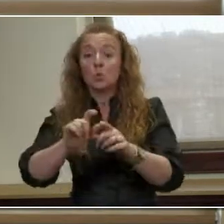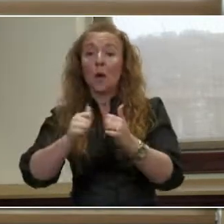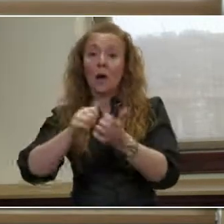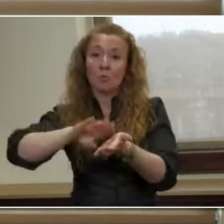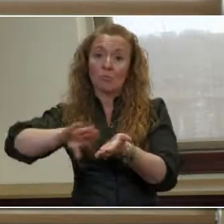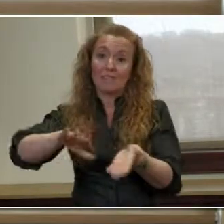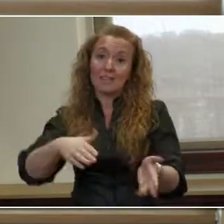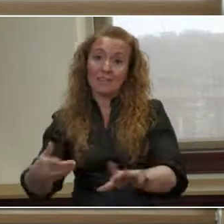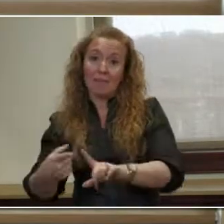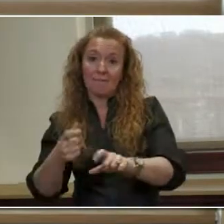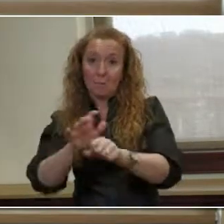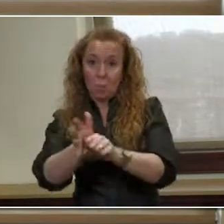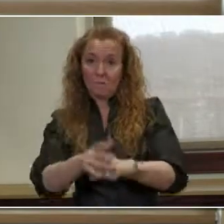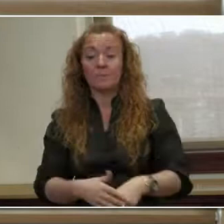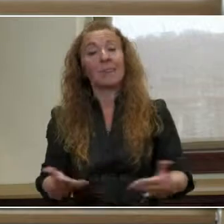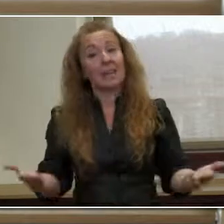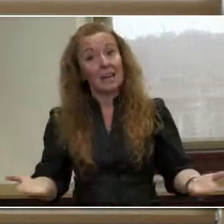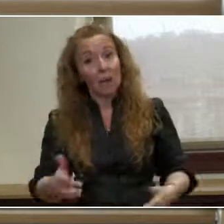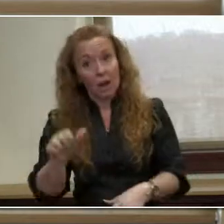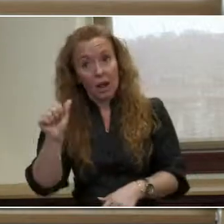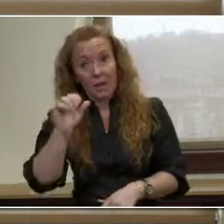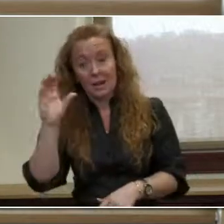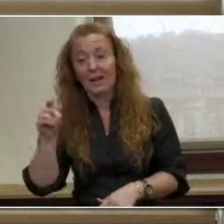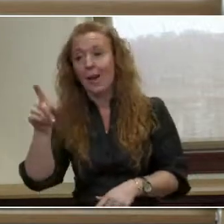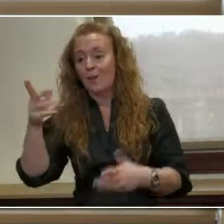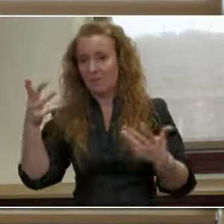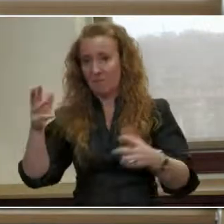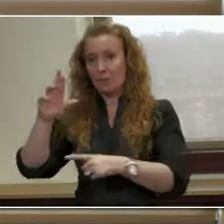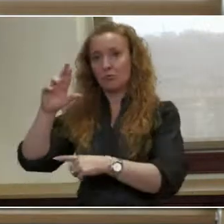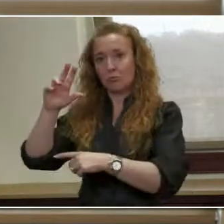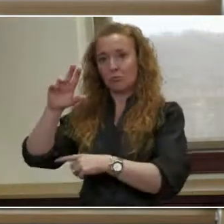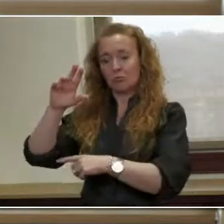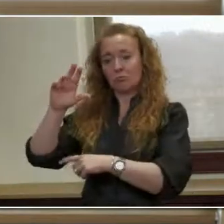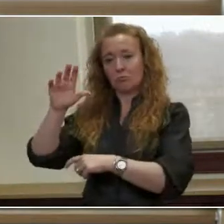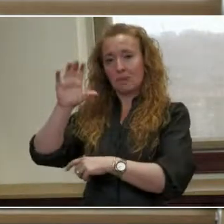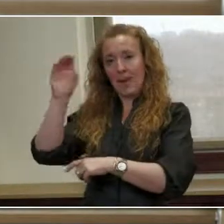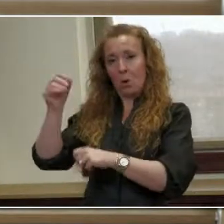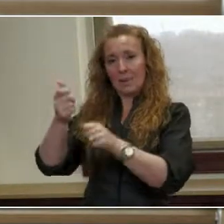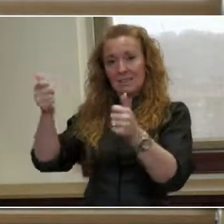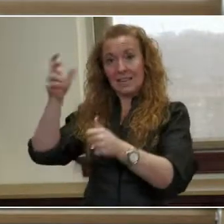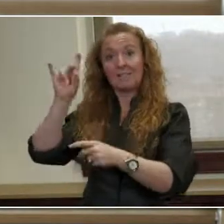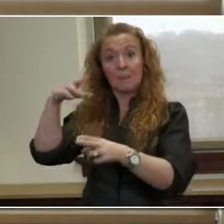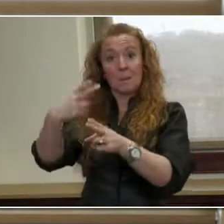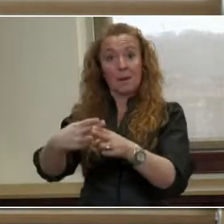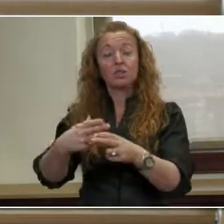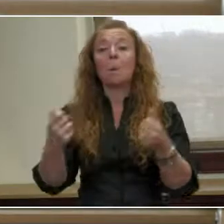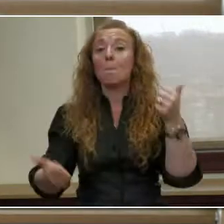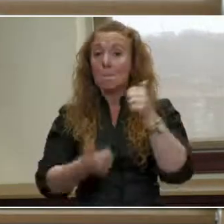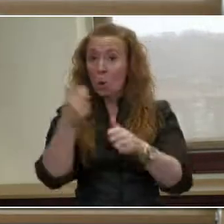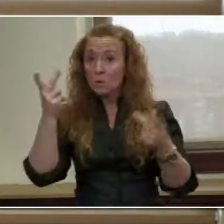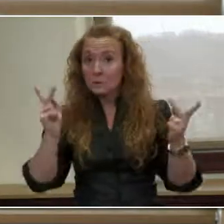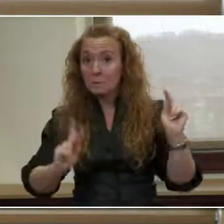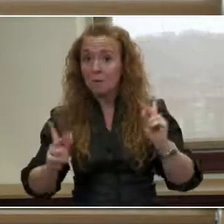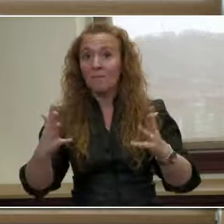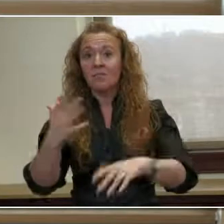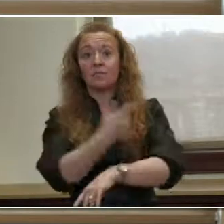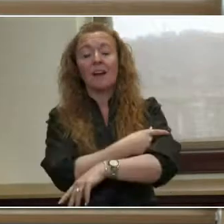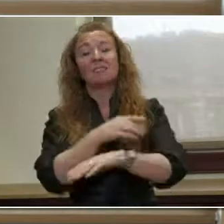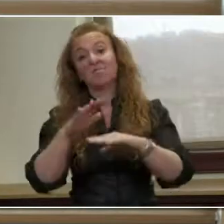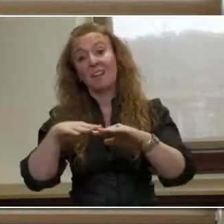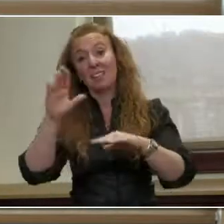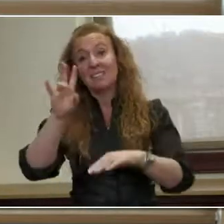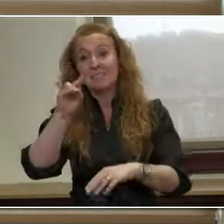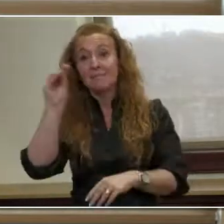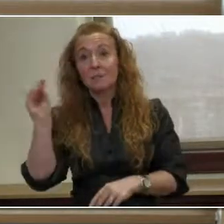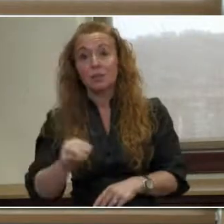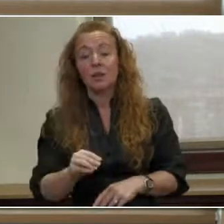COVID-19. In Allegheny County, as the county executive said, the majority of people are vaccinated, at least 70%.